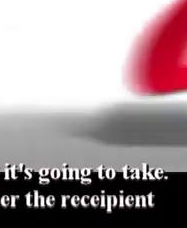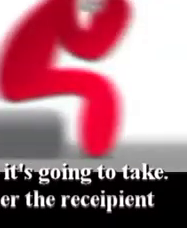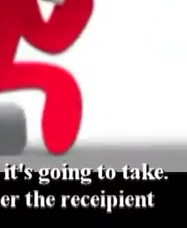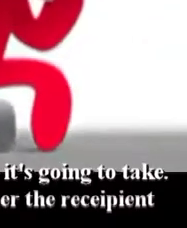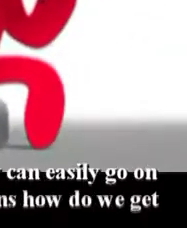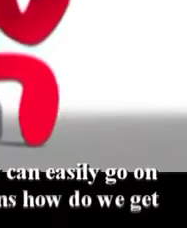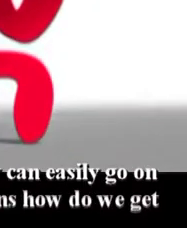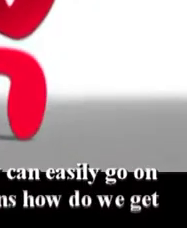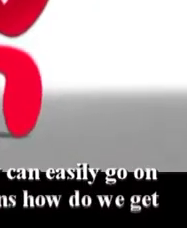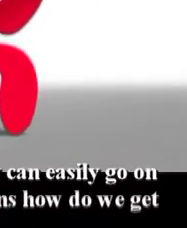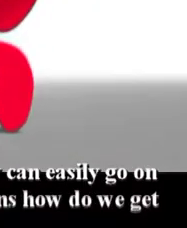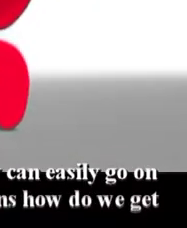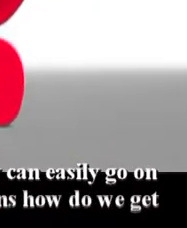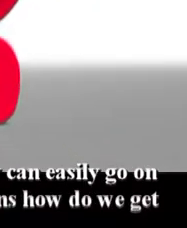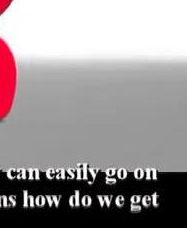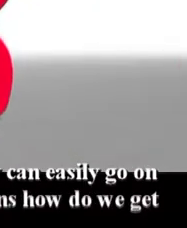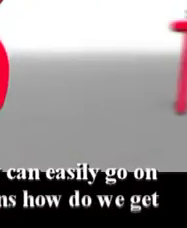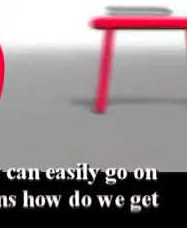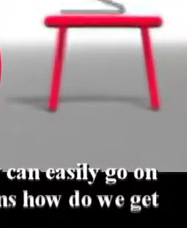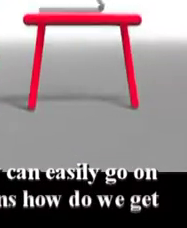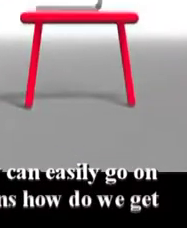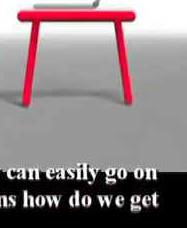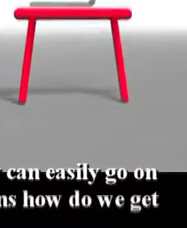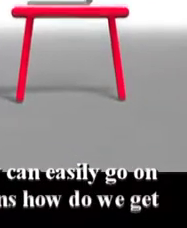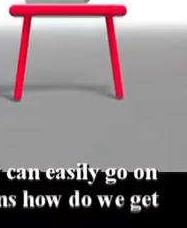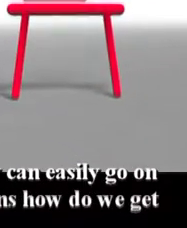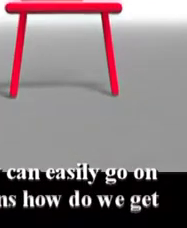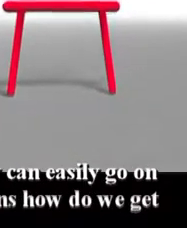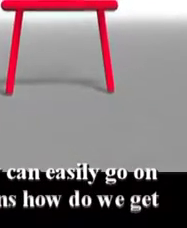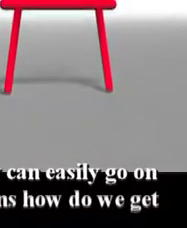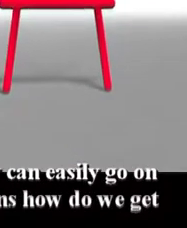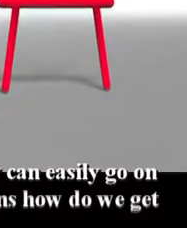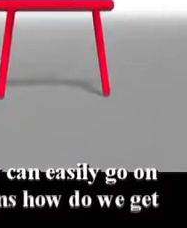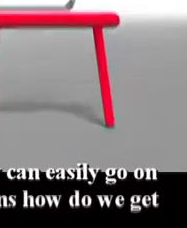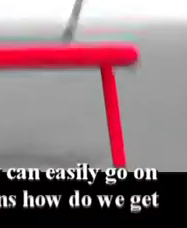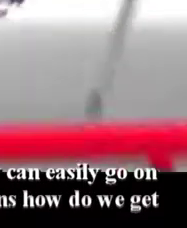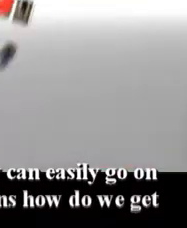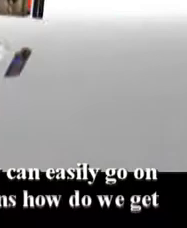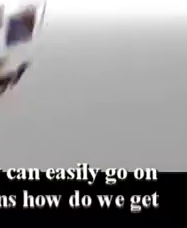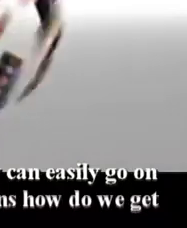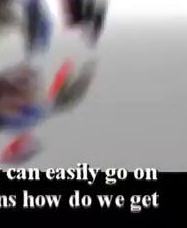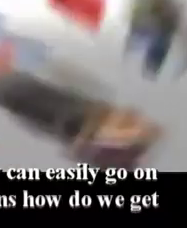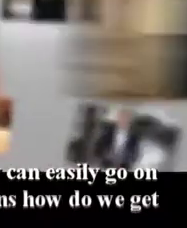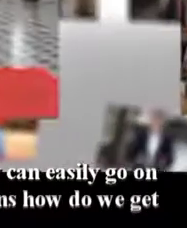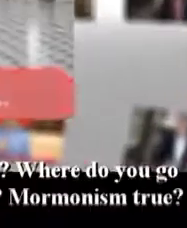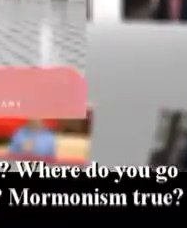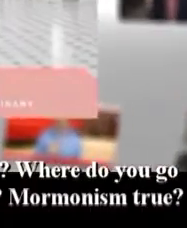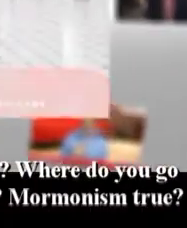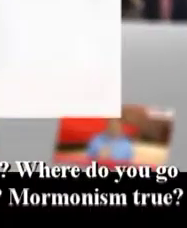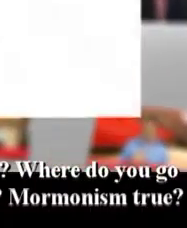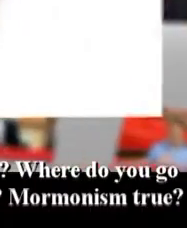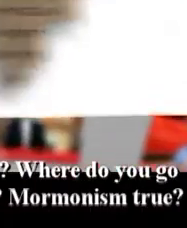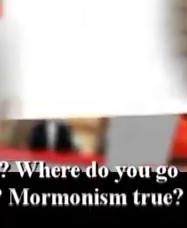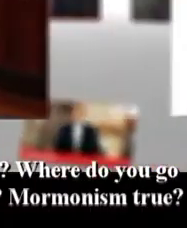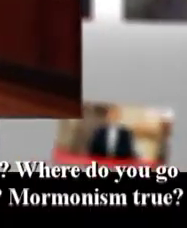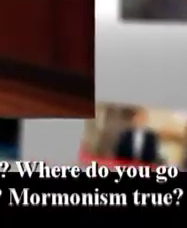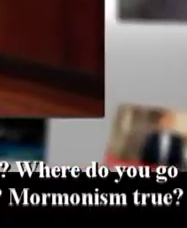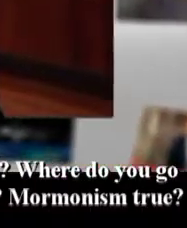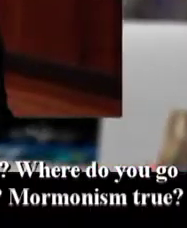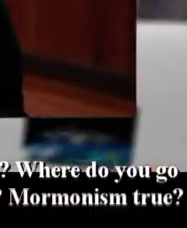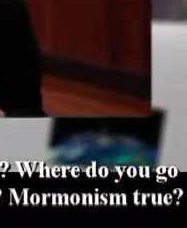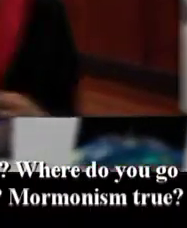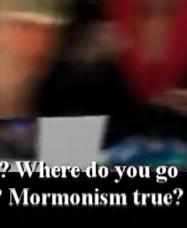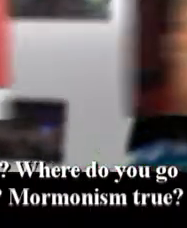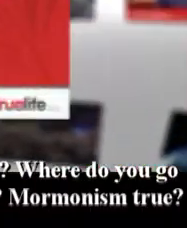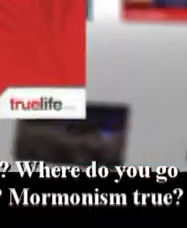if the recipient is afraid of going to church? Well, they can easily go online and get free video answers to questions like, how do we get the Bible? Why do bad